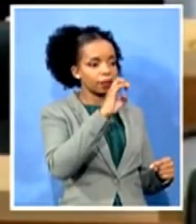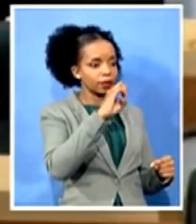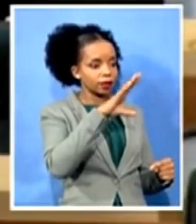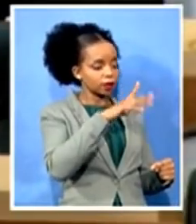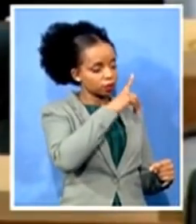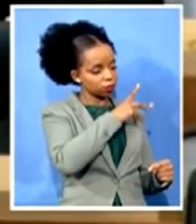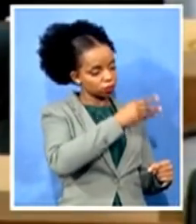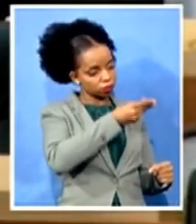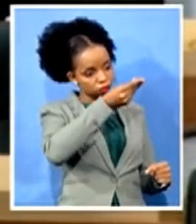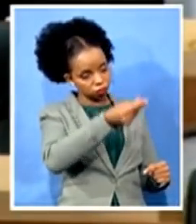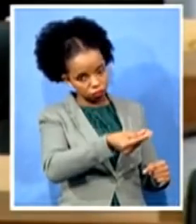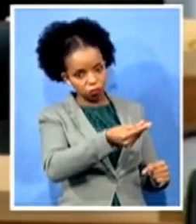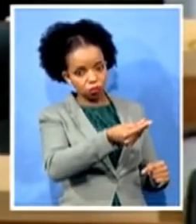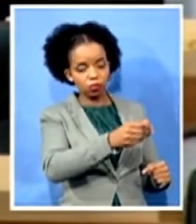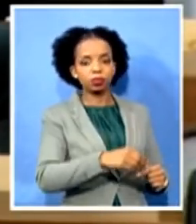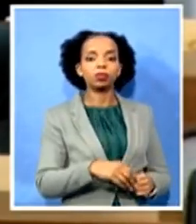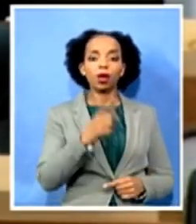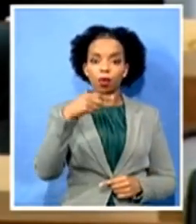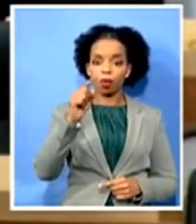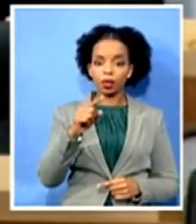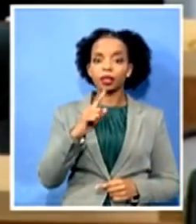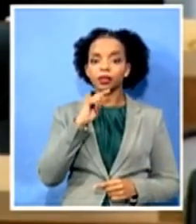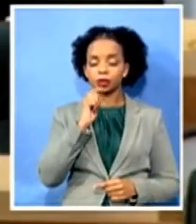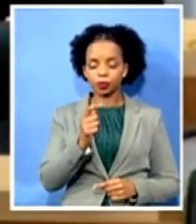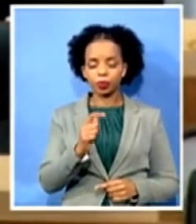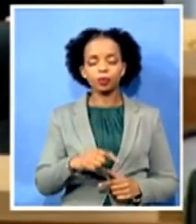2011, we're talking about a new database.